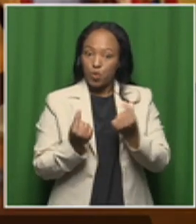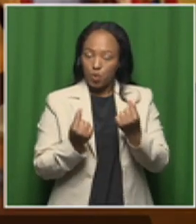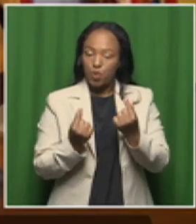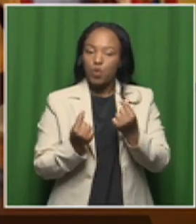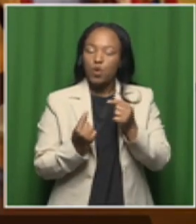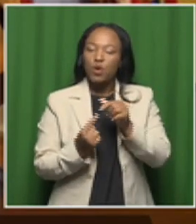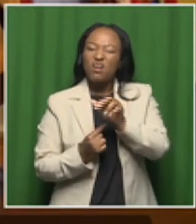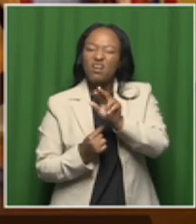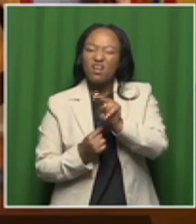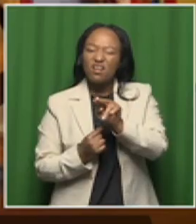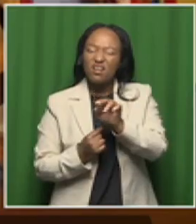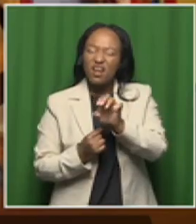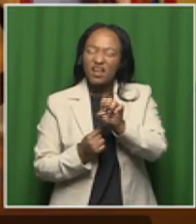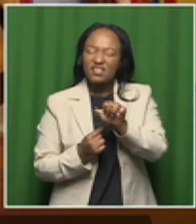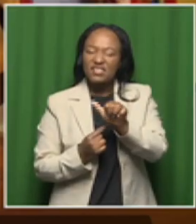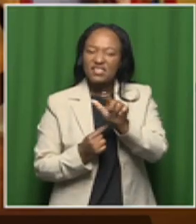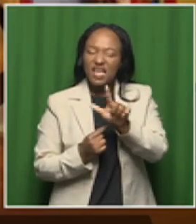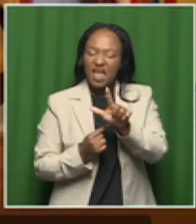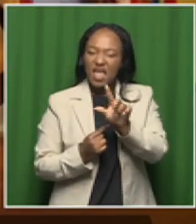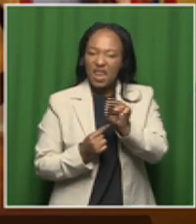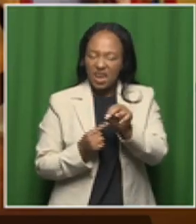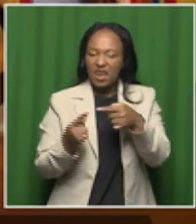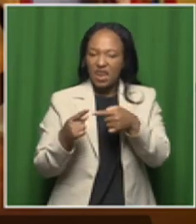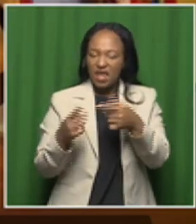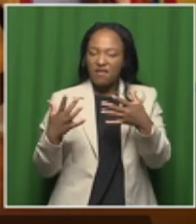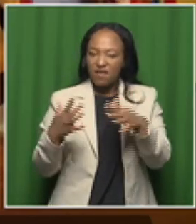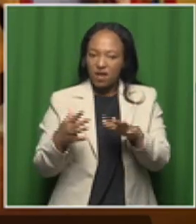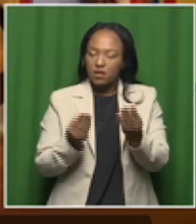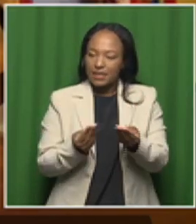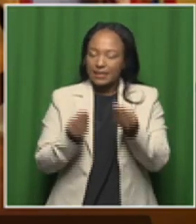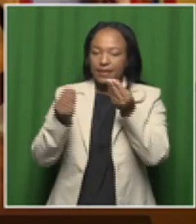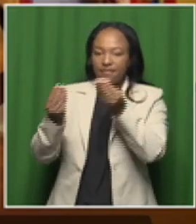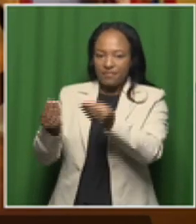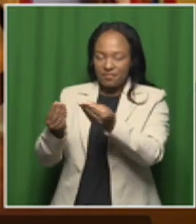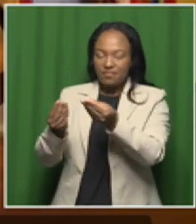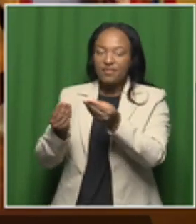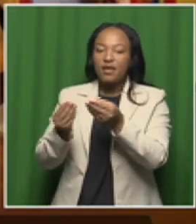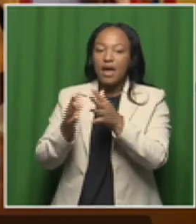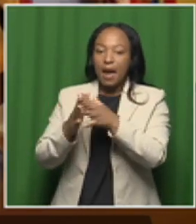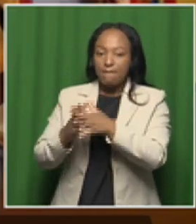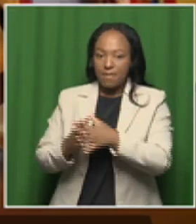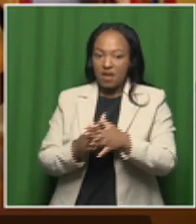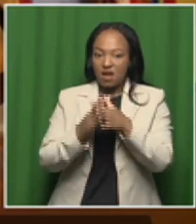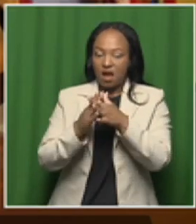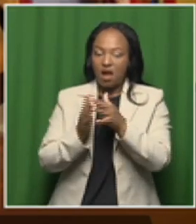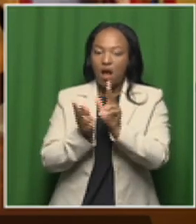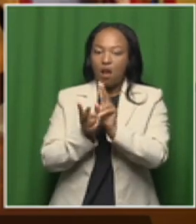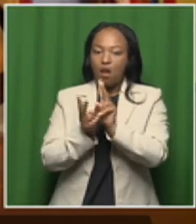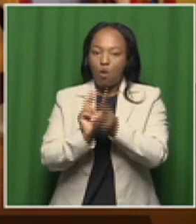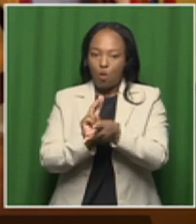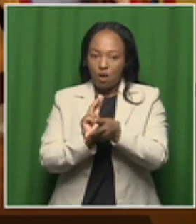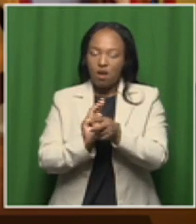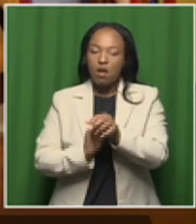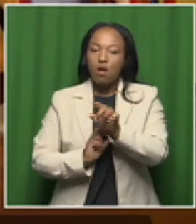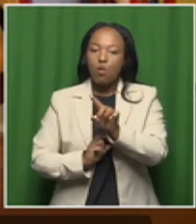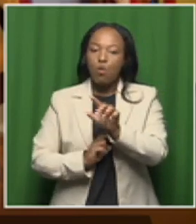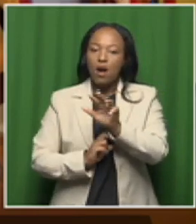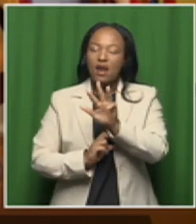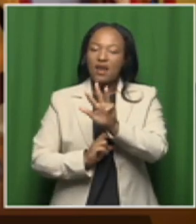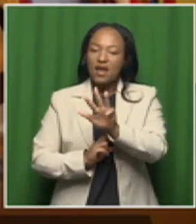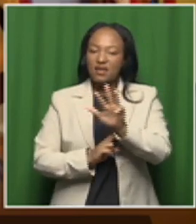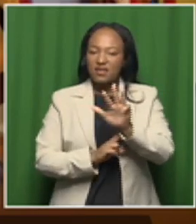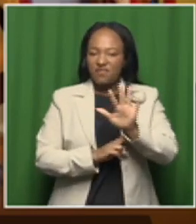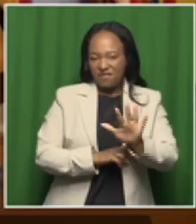Nelson Rockefeller in 1955 and then given to the United Nations on loan in 1985. We are